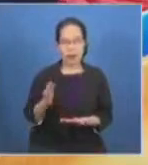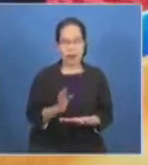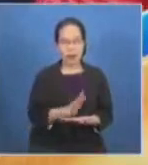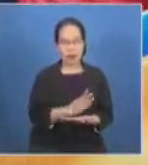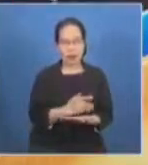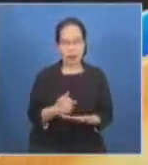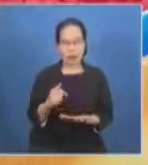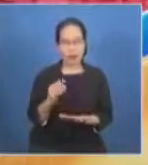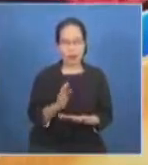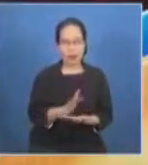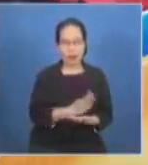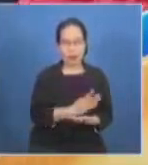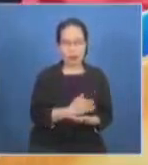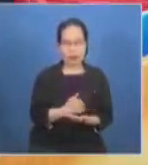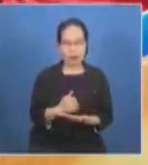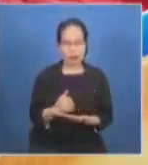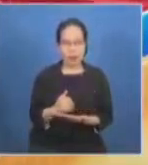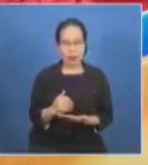Opo.